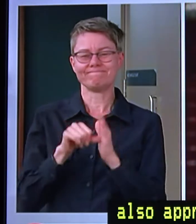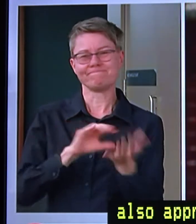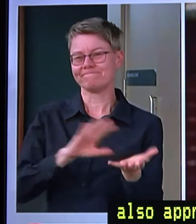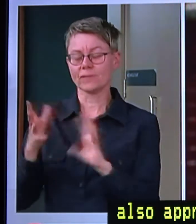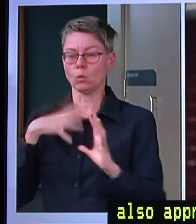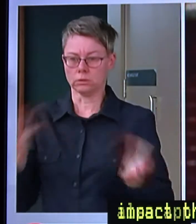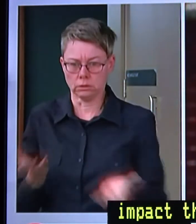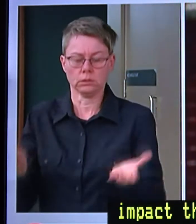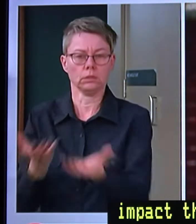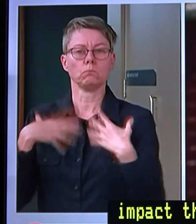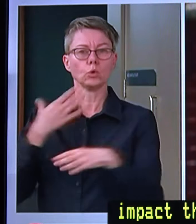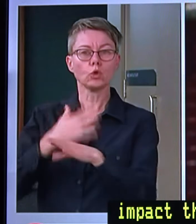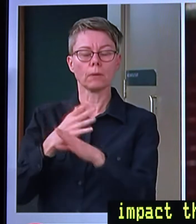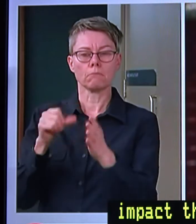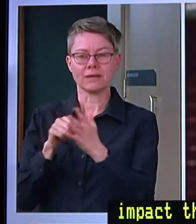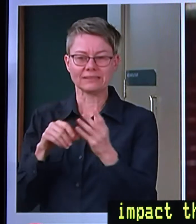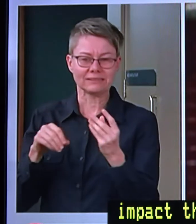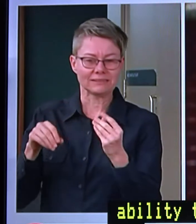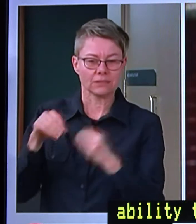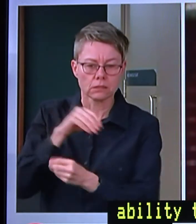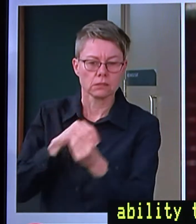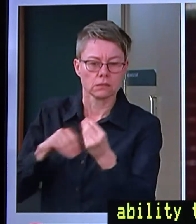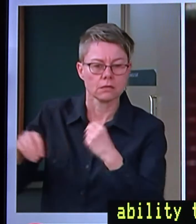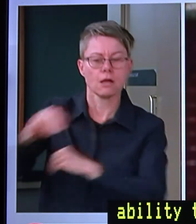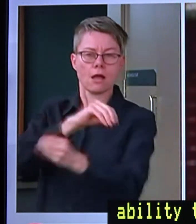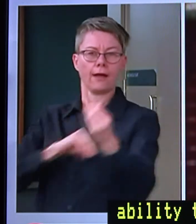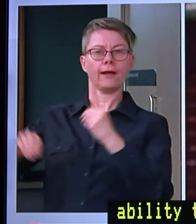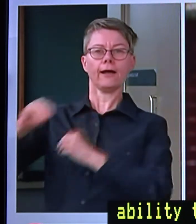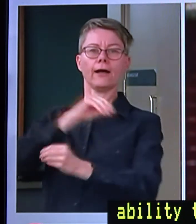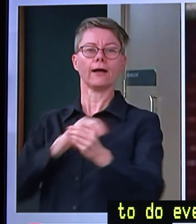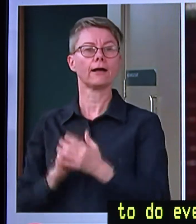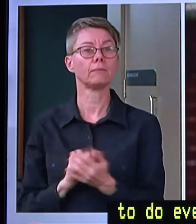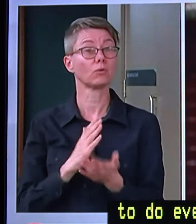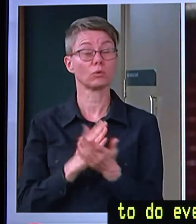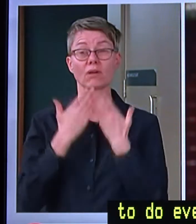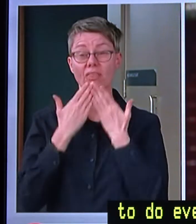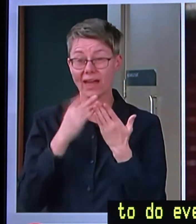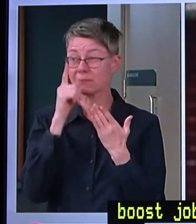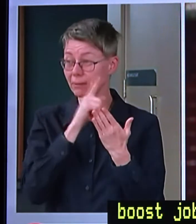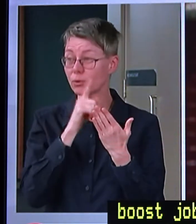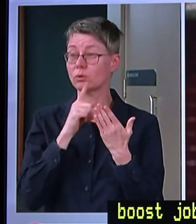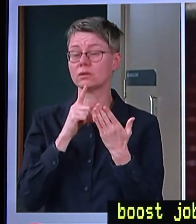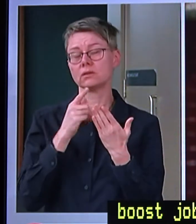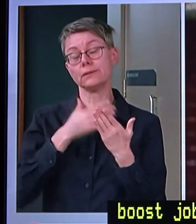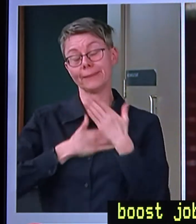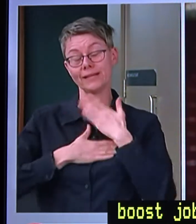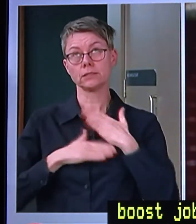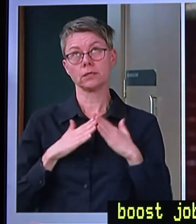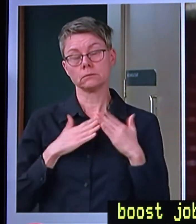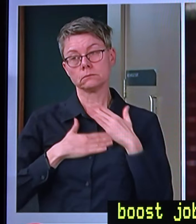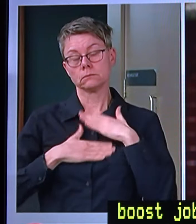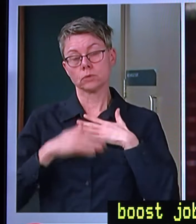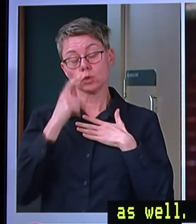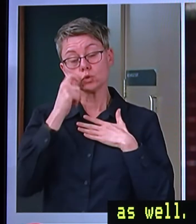to do everything we can to boost jobs and stimulate the economy as well. But overwhelmingly, I just wanted to thank all of our residents for your